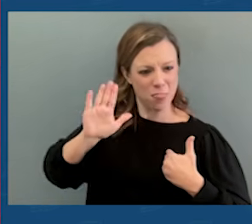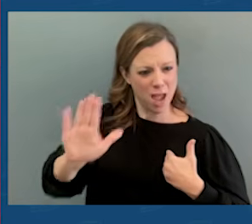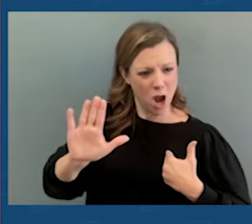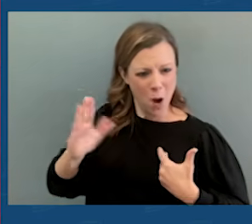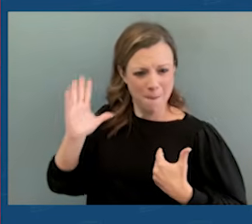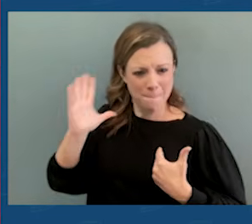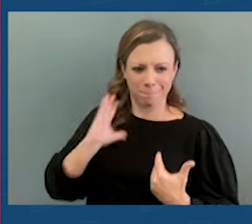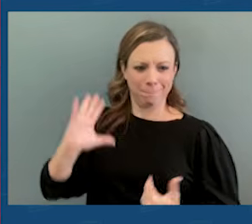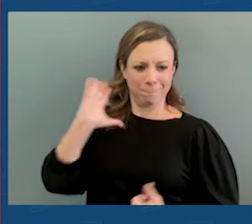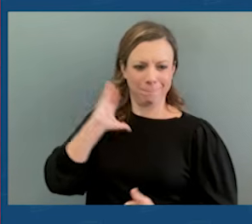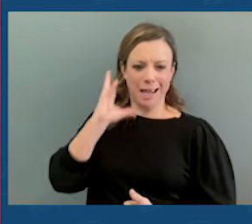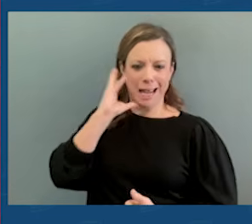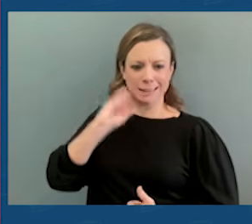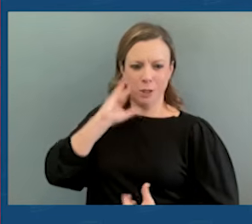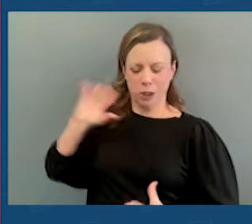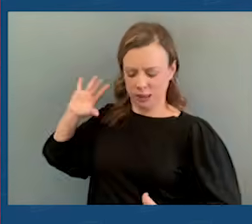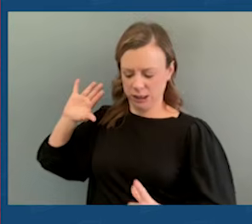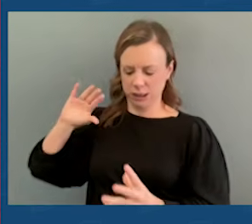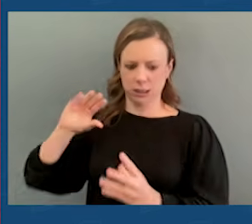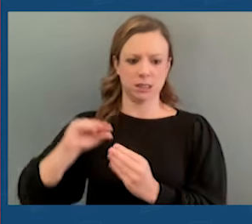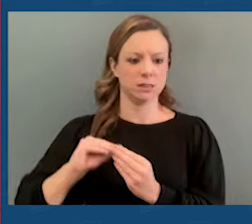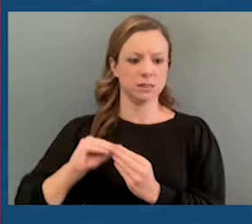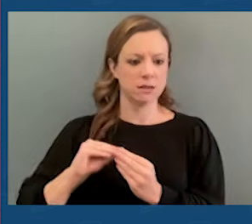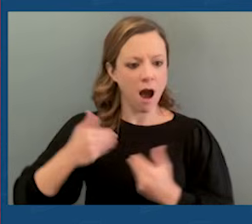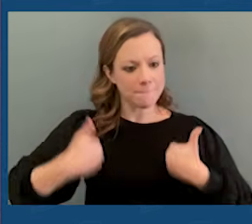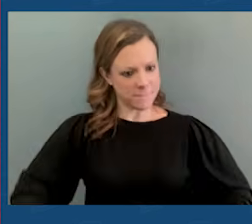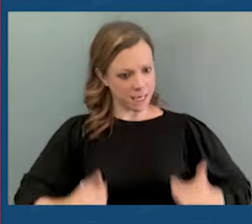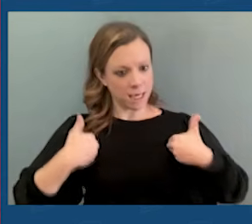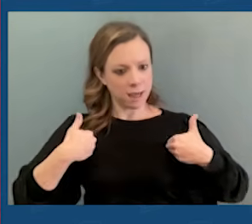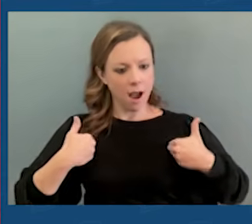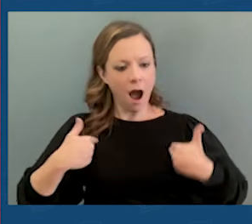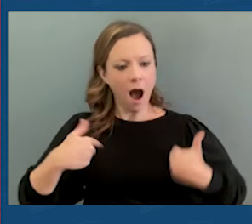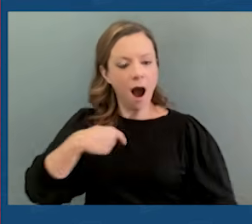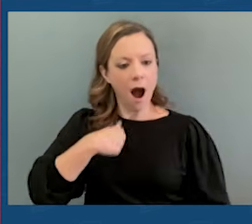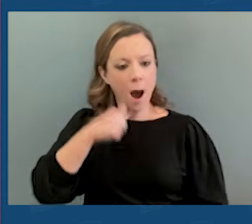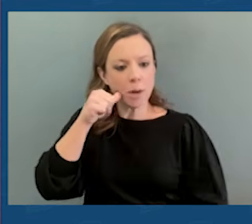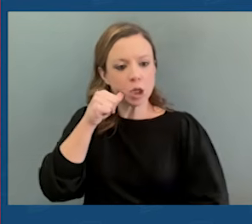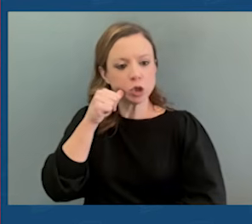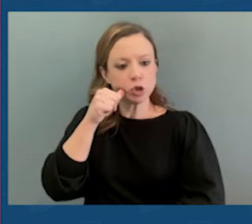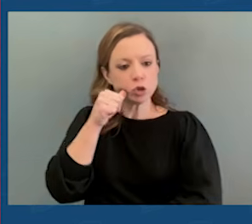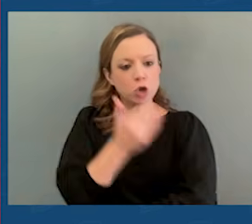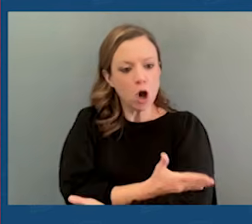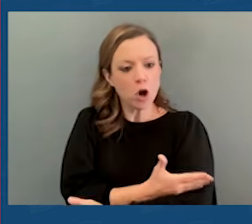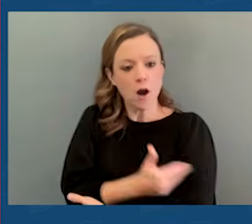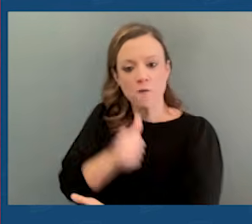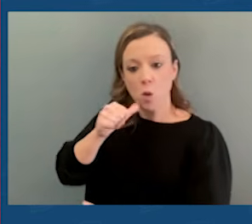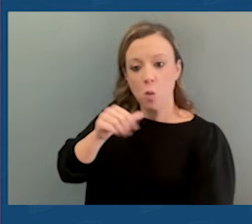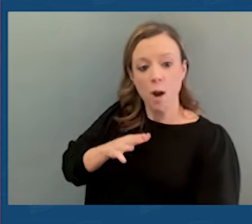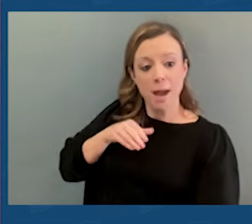mine. I'm the daughter of a woman who was born in Harlem, New York.